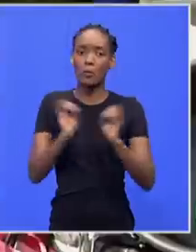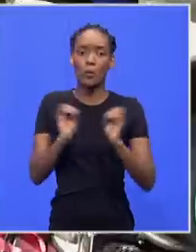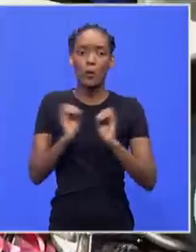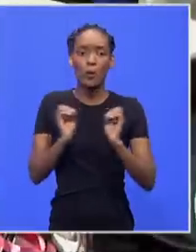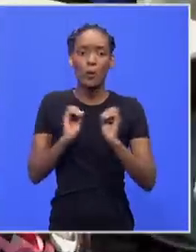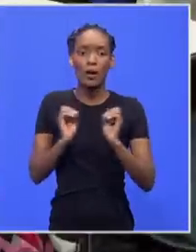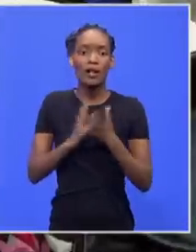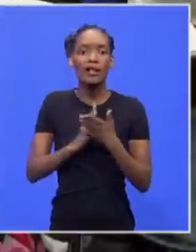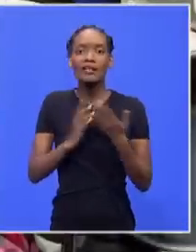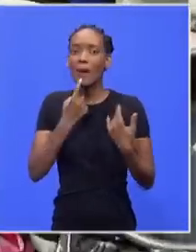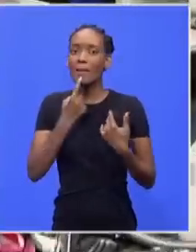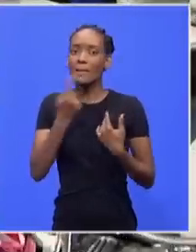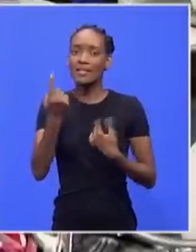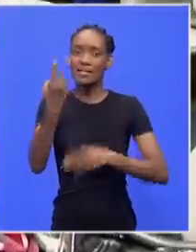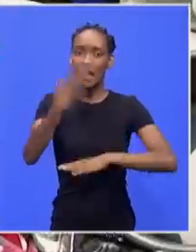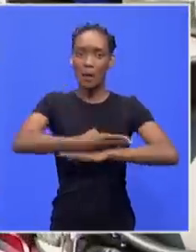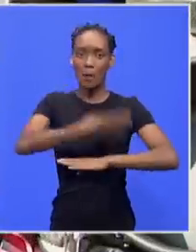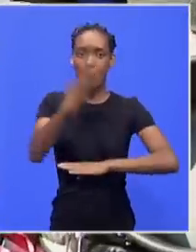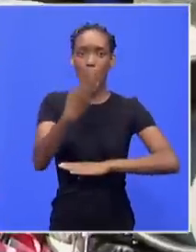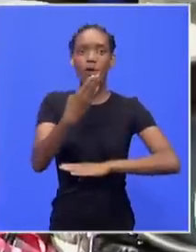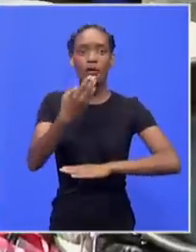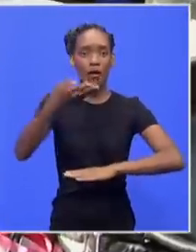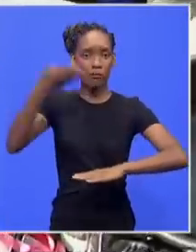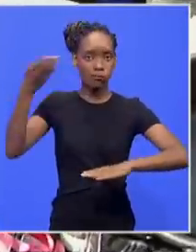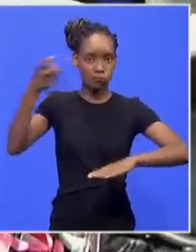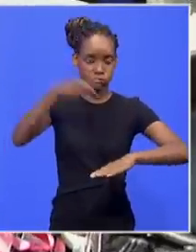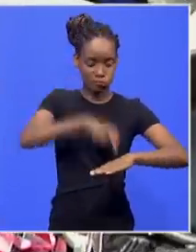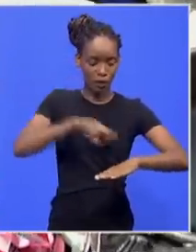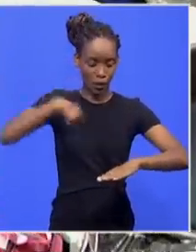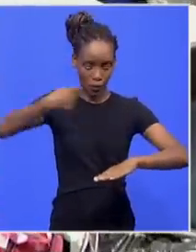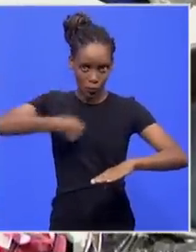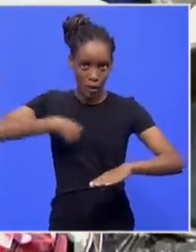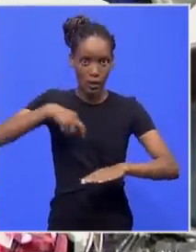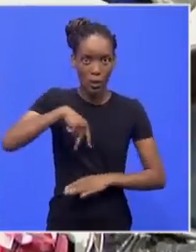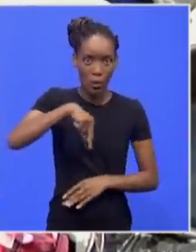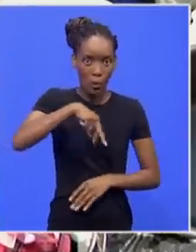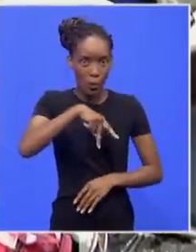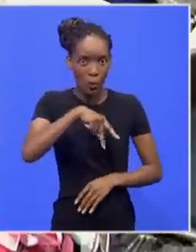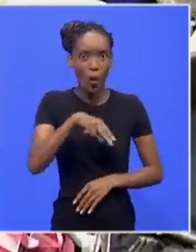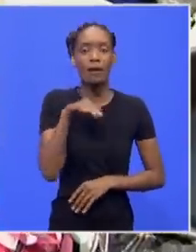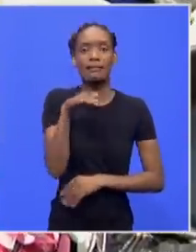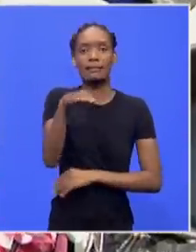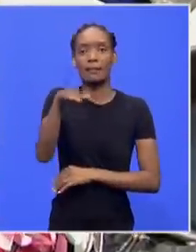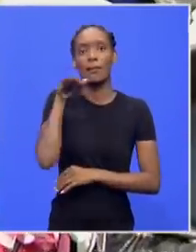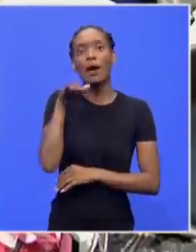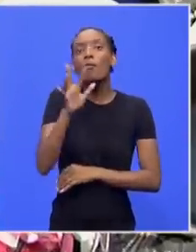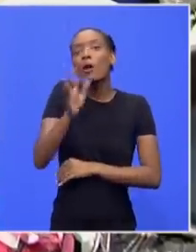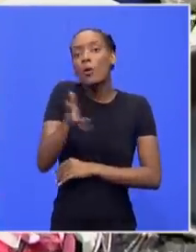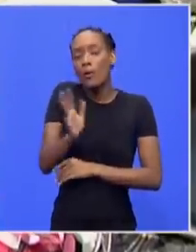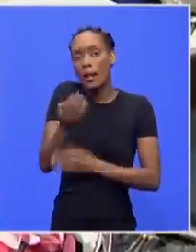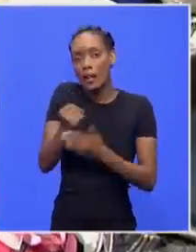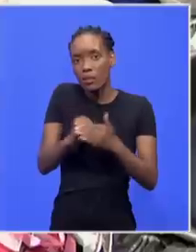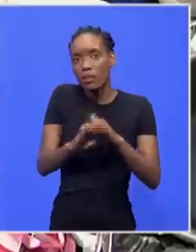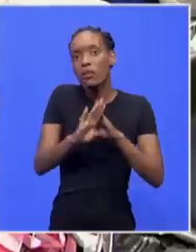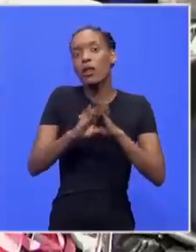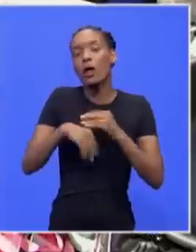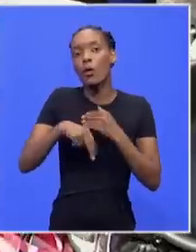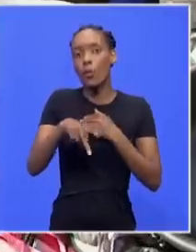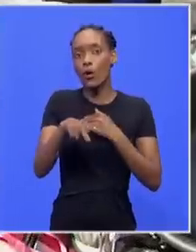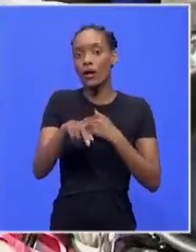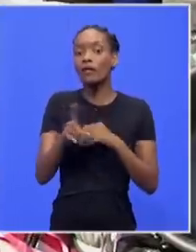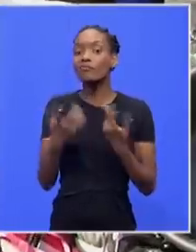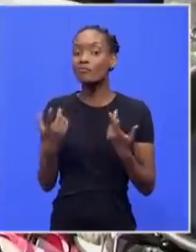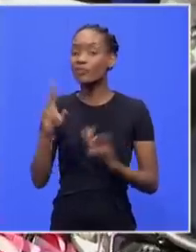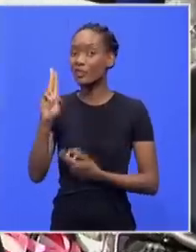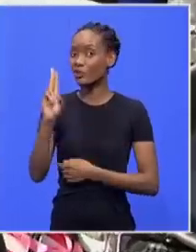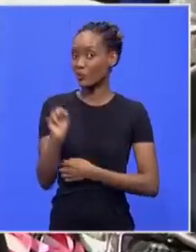the border. We will walk to the refugee camp in Zimbabwe. But of course, the UN has told